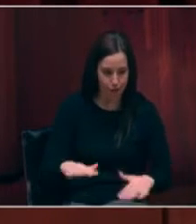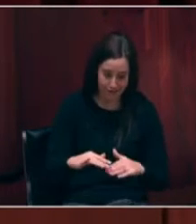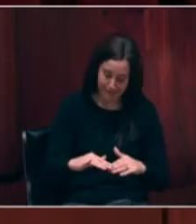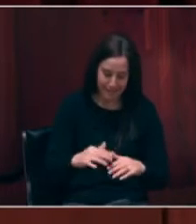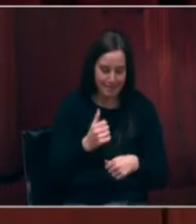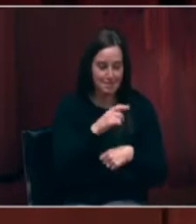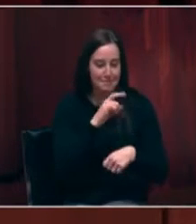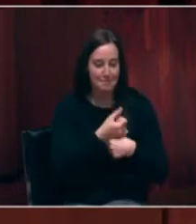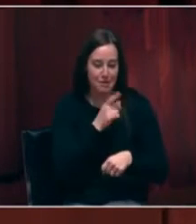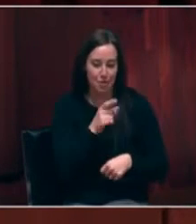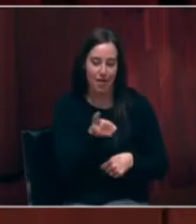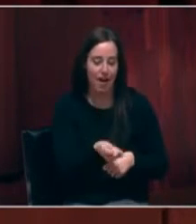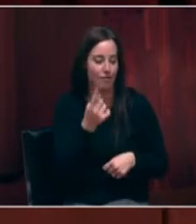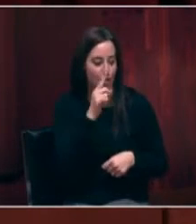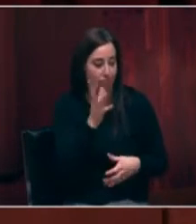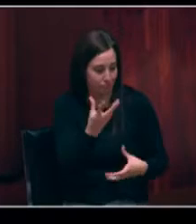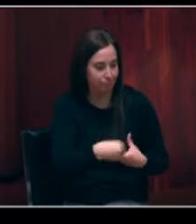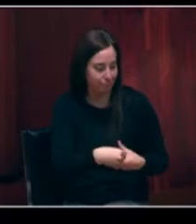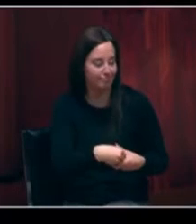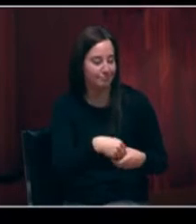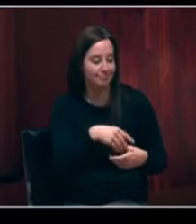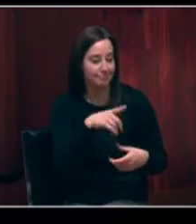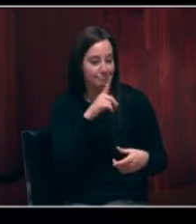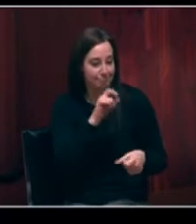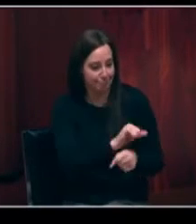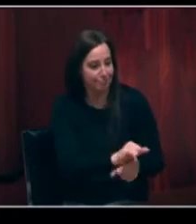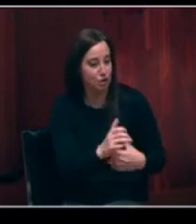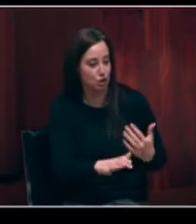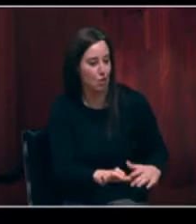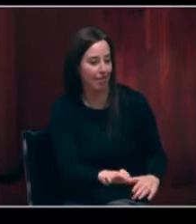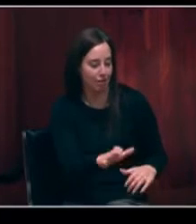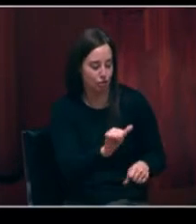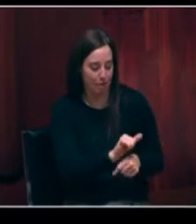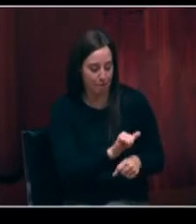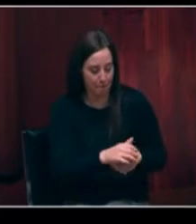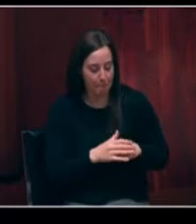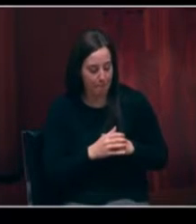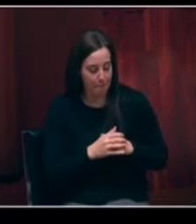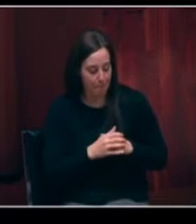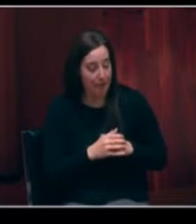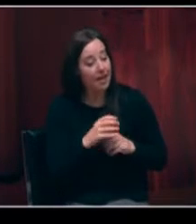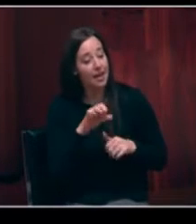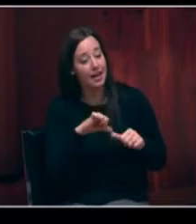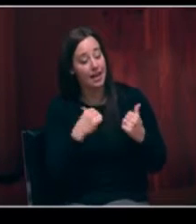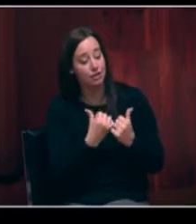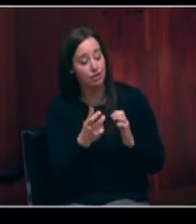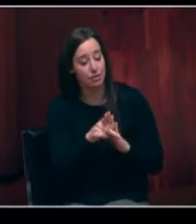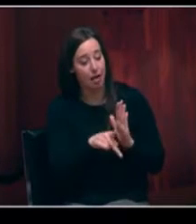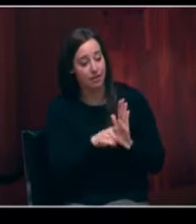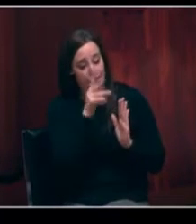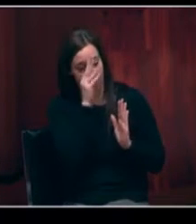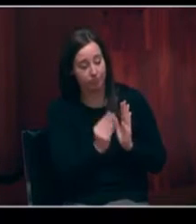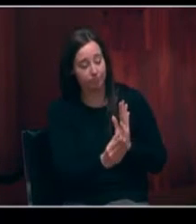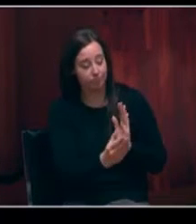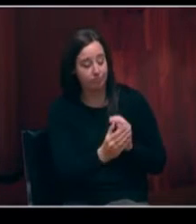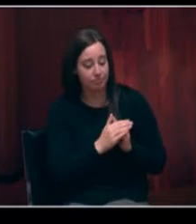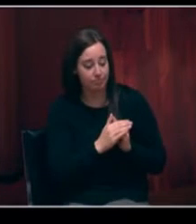So focusing again on this chart, of course, policy is what kicks it off. Agency policy is going to tell you, or it's going to